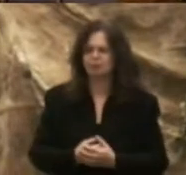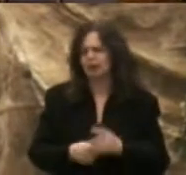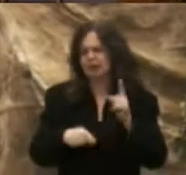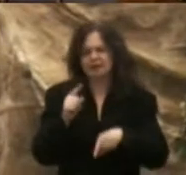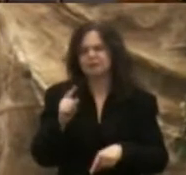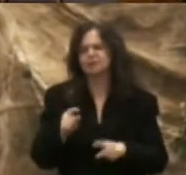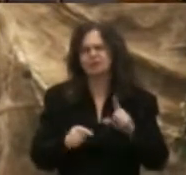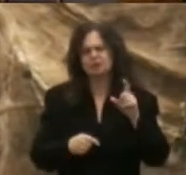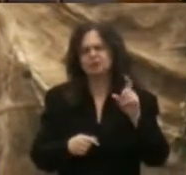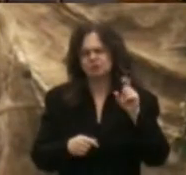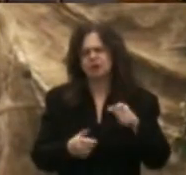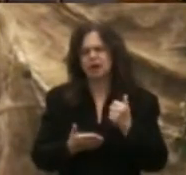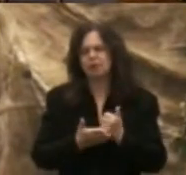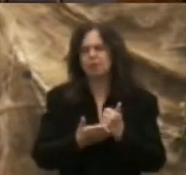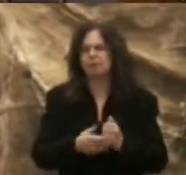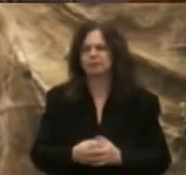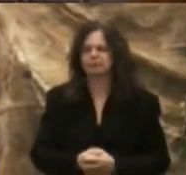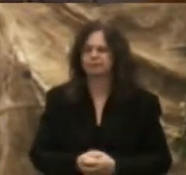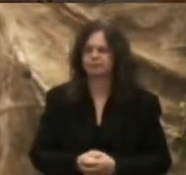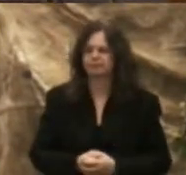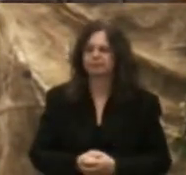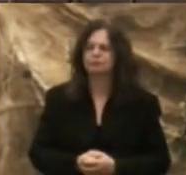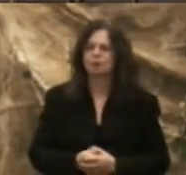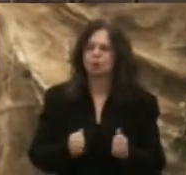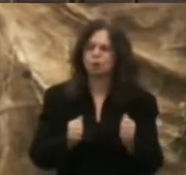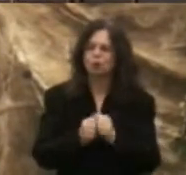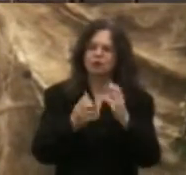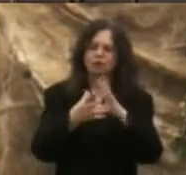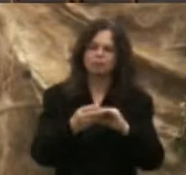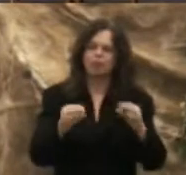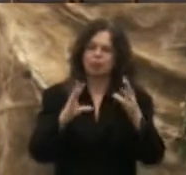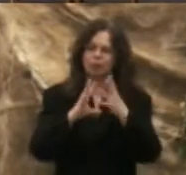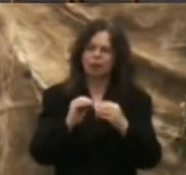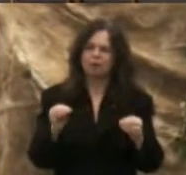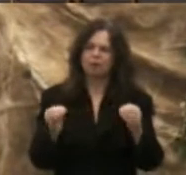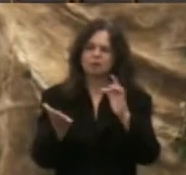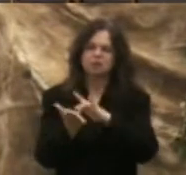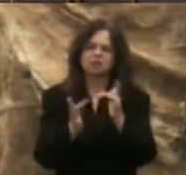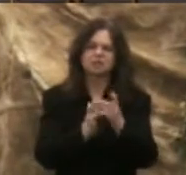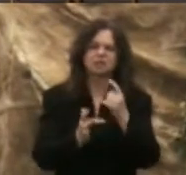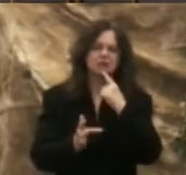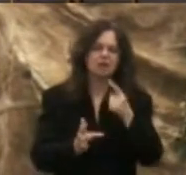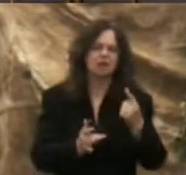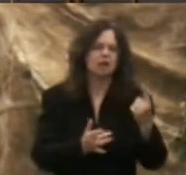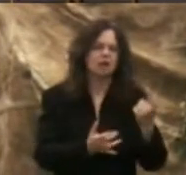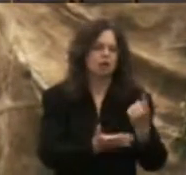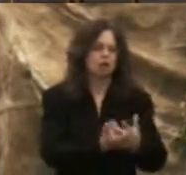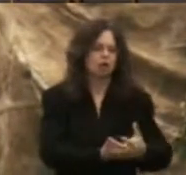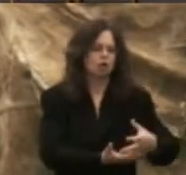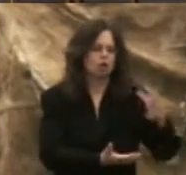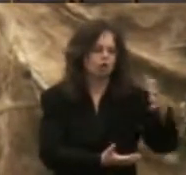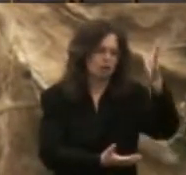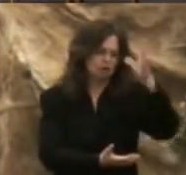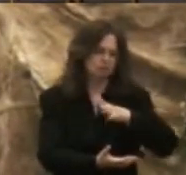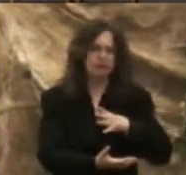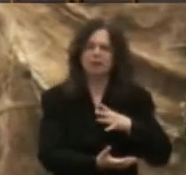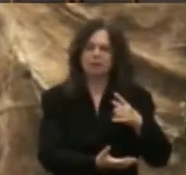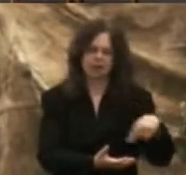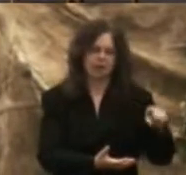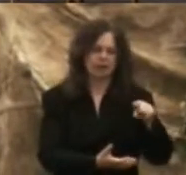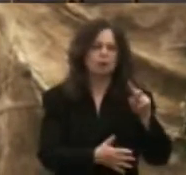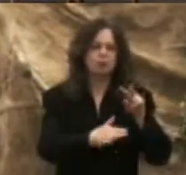In the parable Jesus tells, the rich man is told that Moses and the prophets have been very